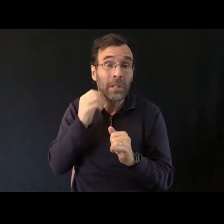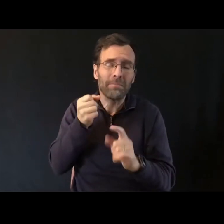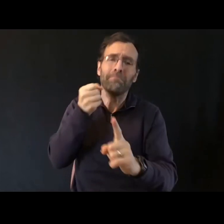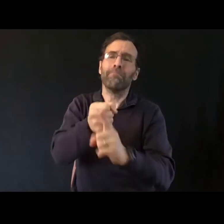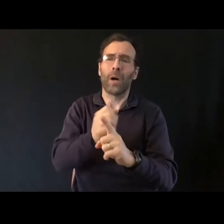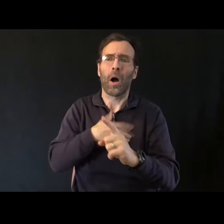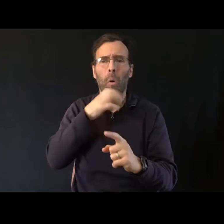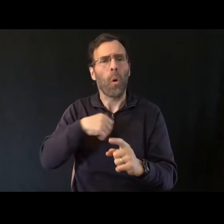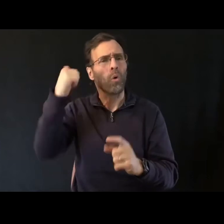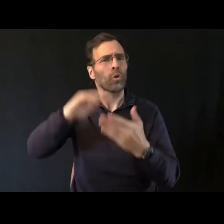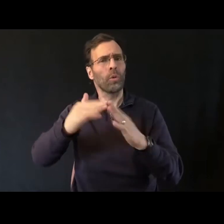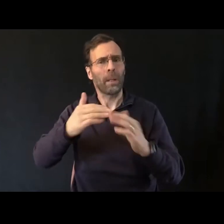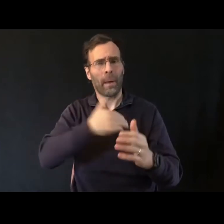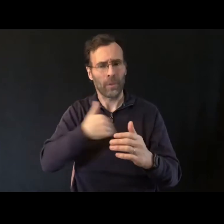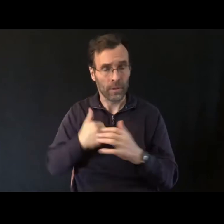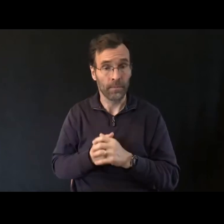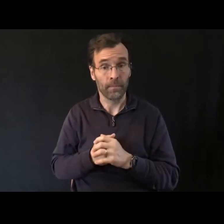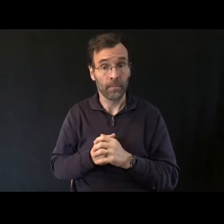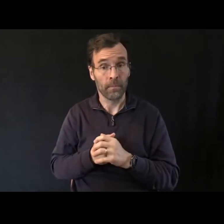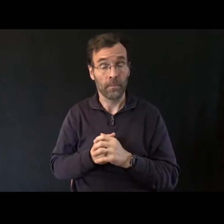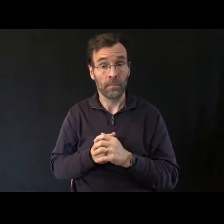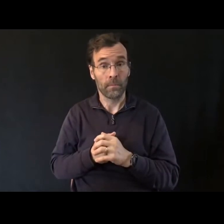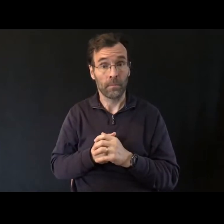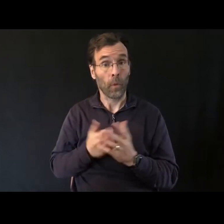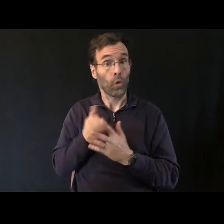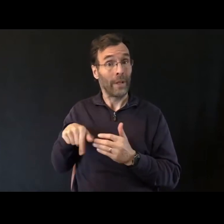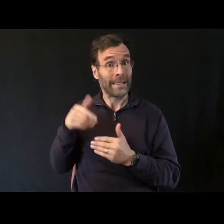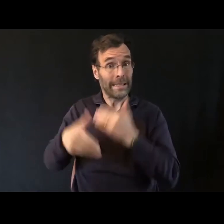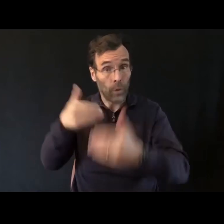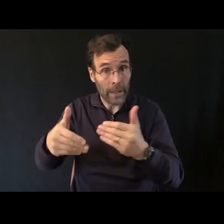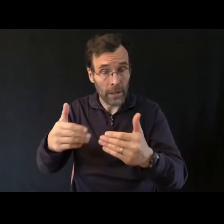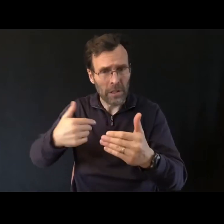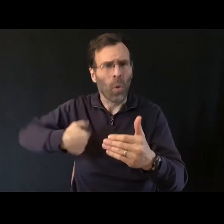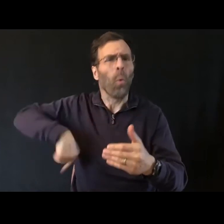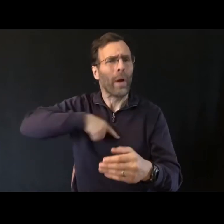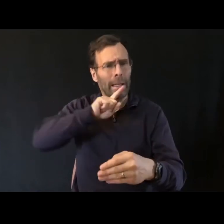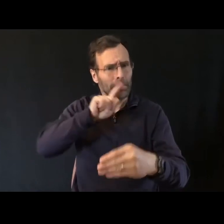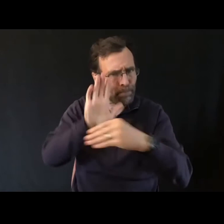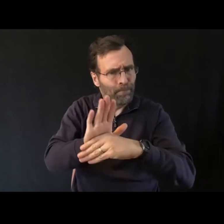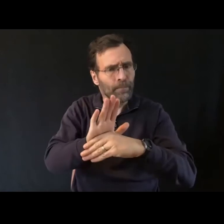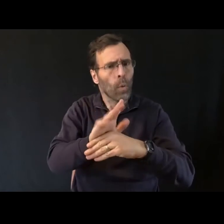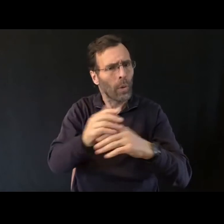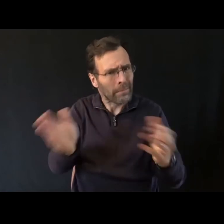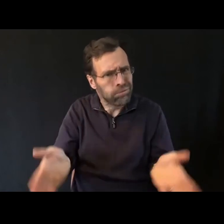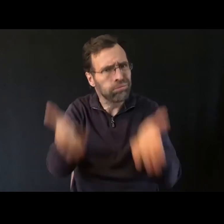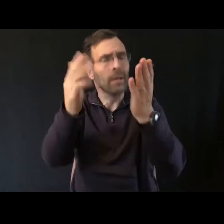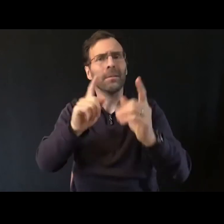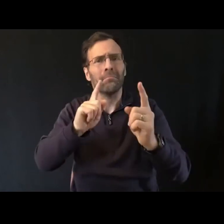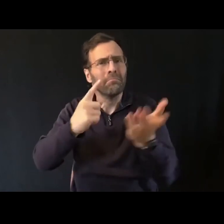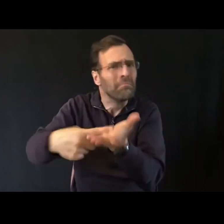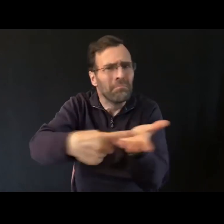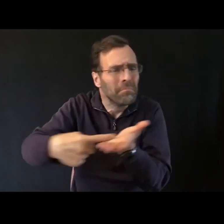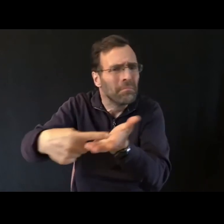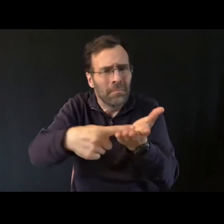members. Our commitment through this series is to inspire discussion around better ways we